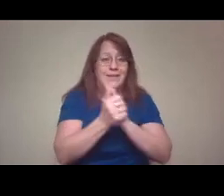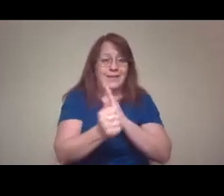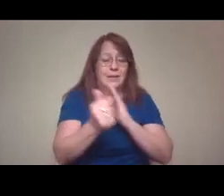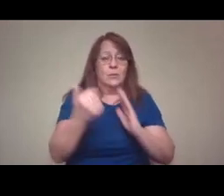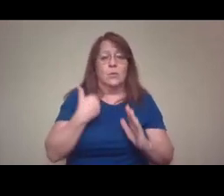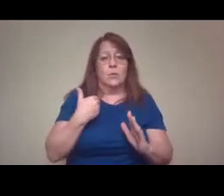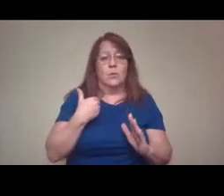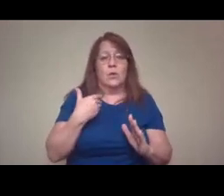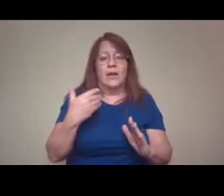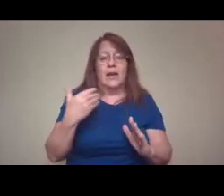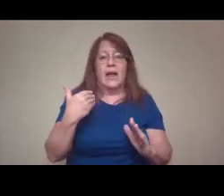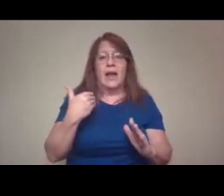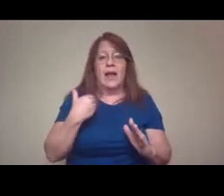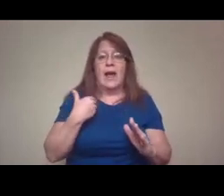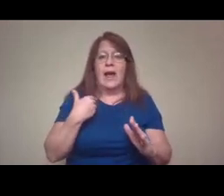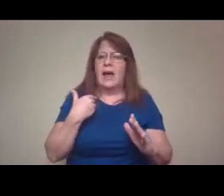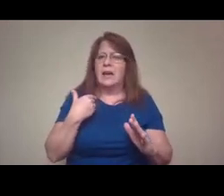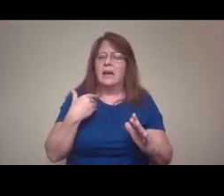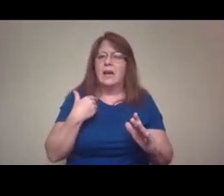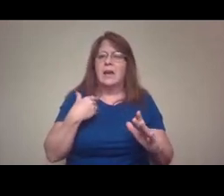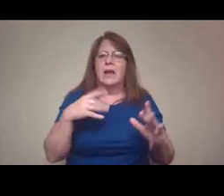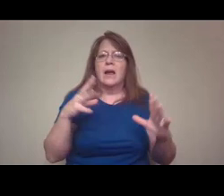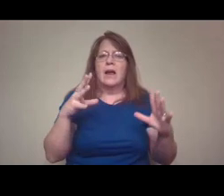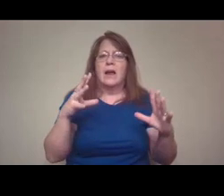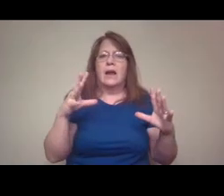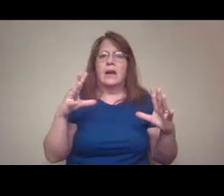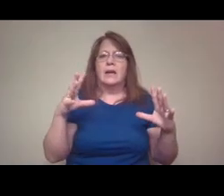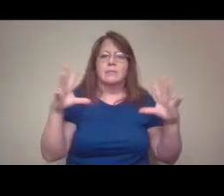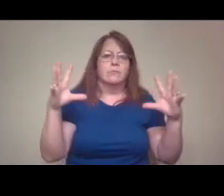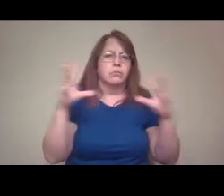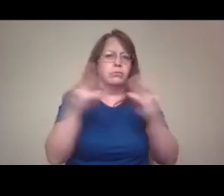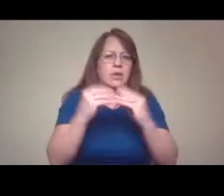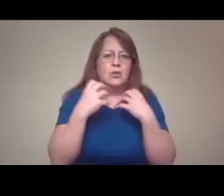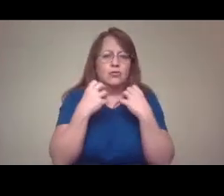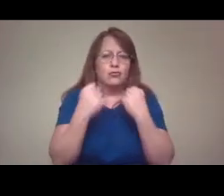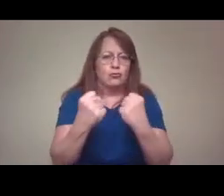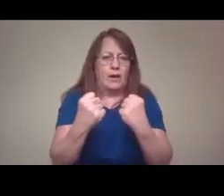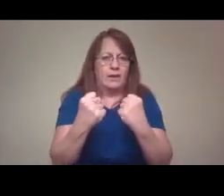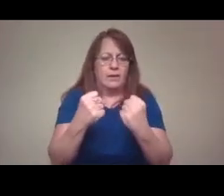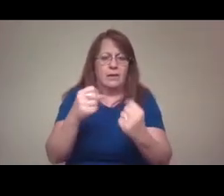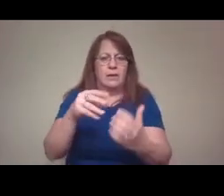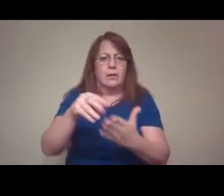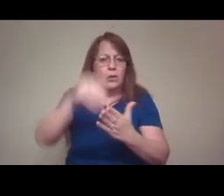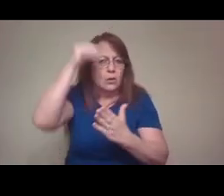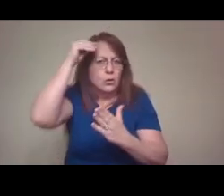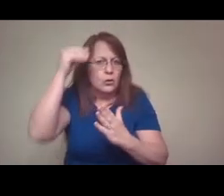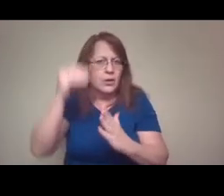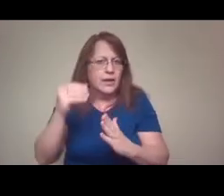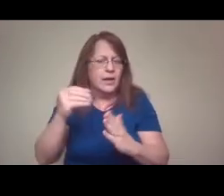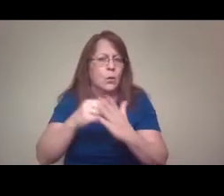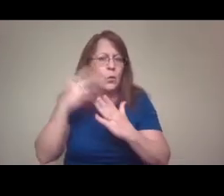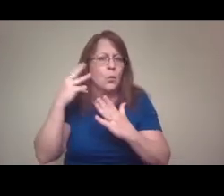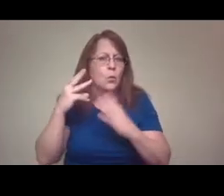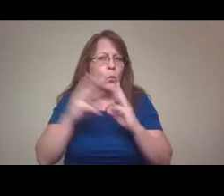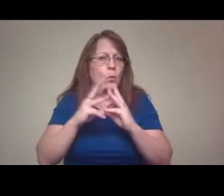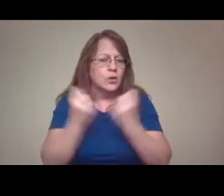Sources of Strength internship last summer, and that's really all based on social emotional learning. And promoting